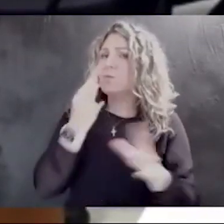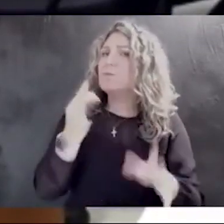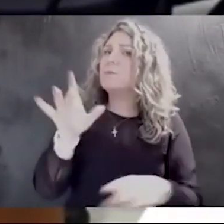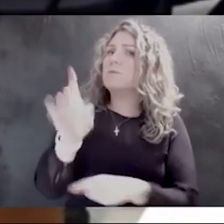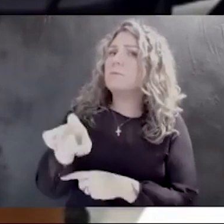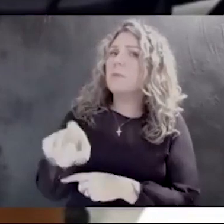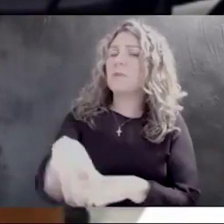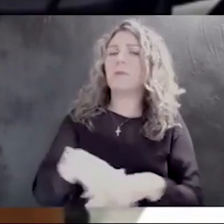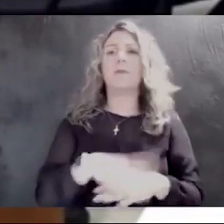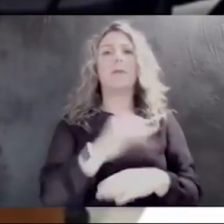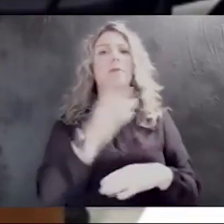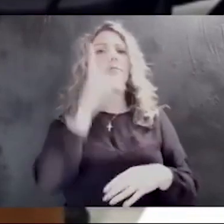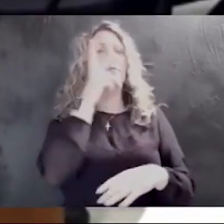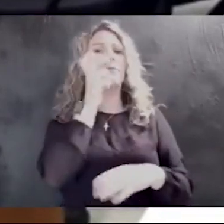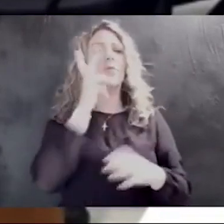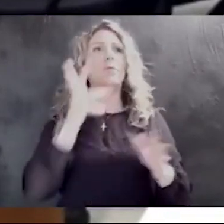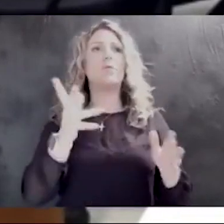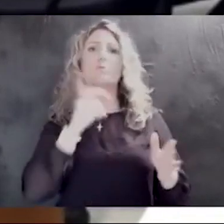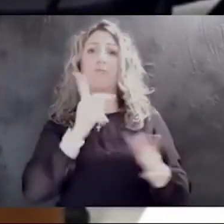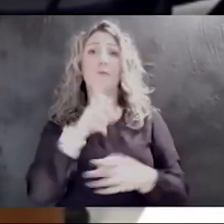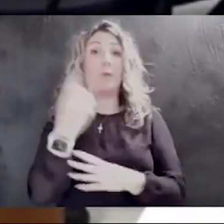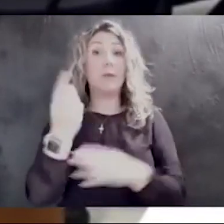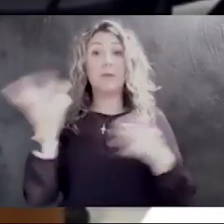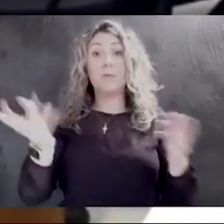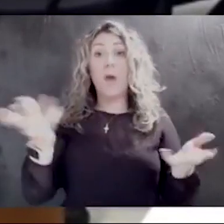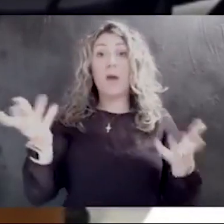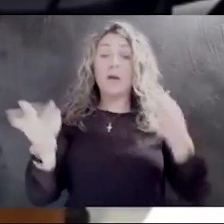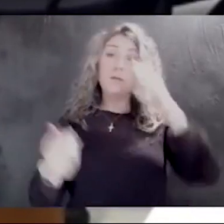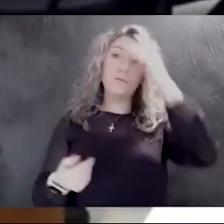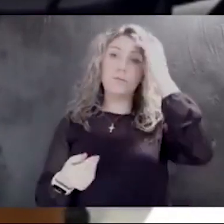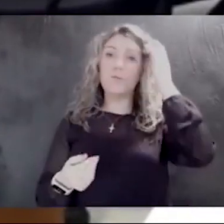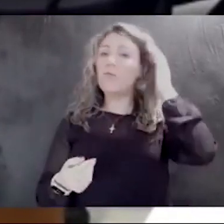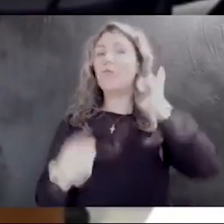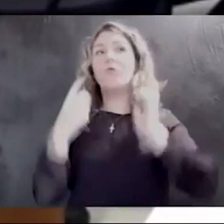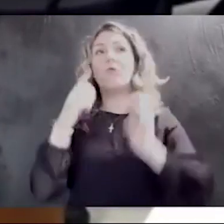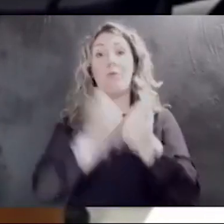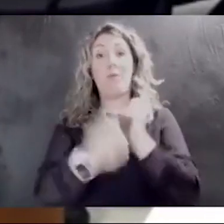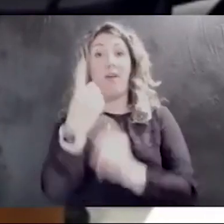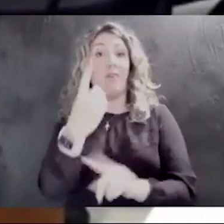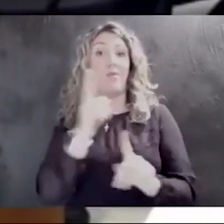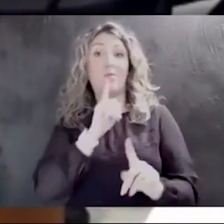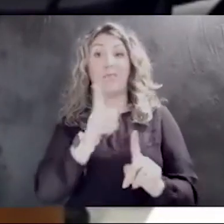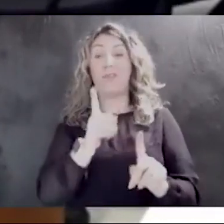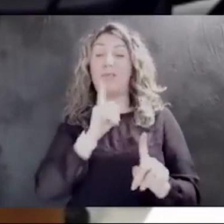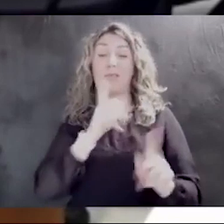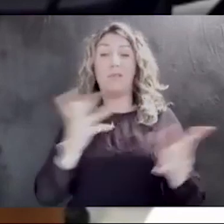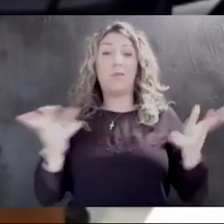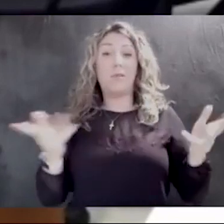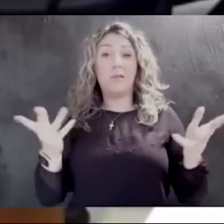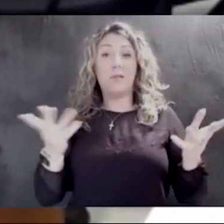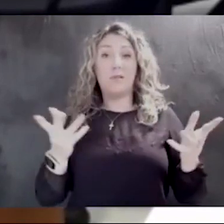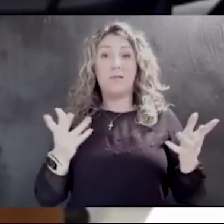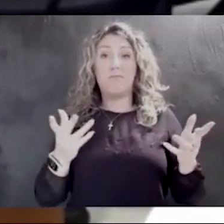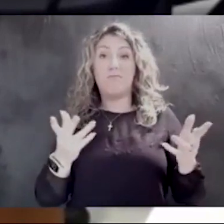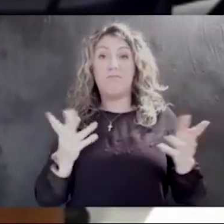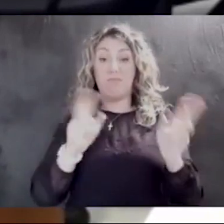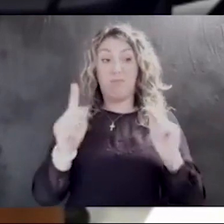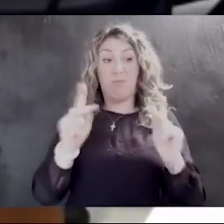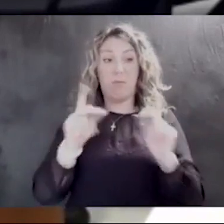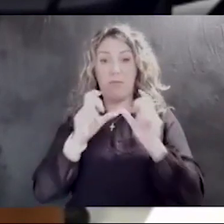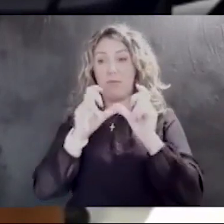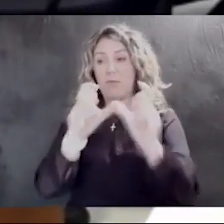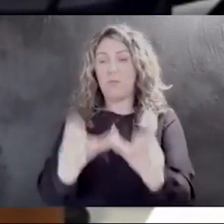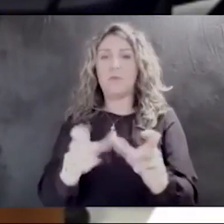we've already heard that, the risk, obviously, for everyone in general is that if we continue to have people where the